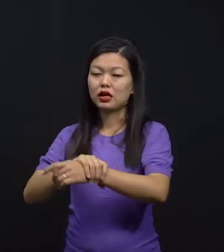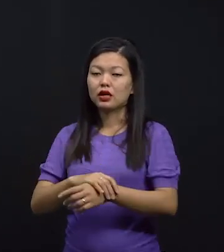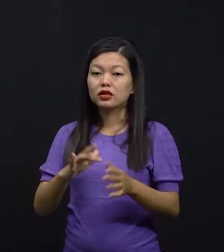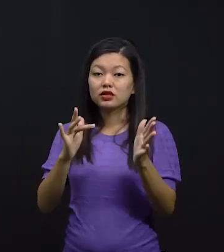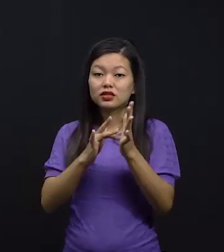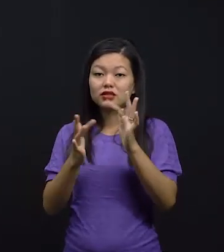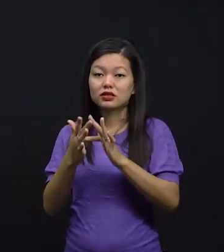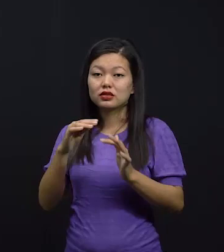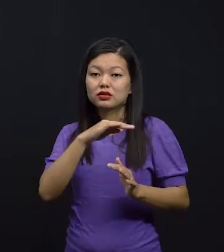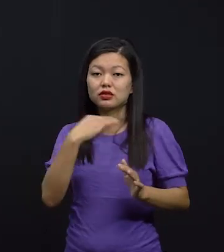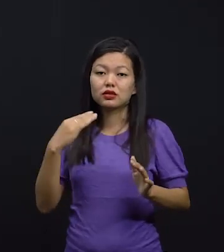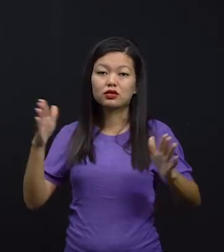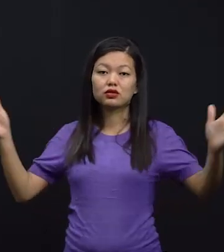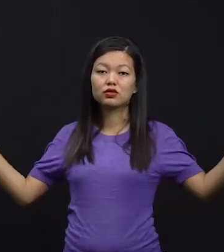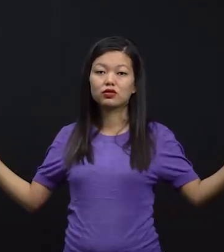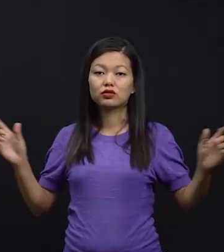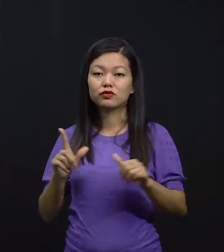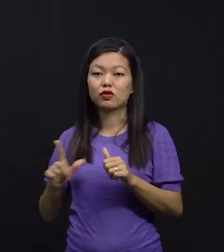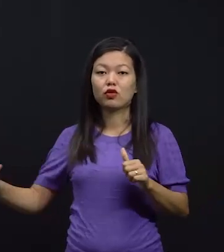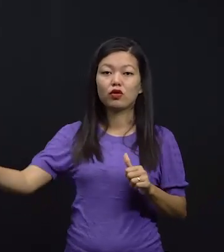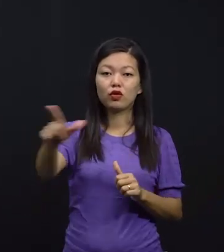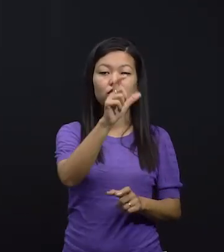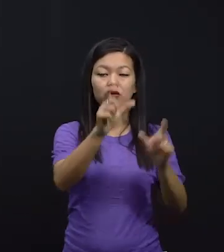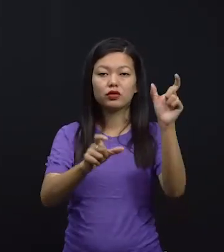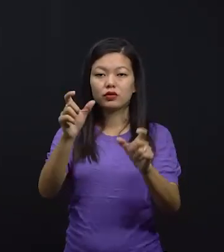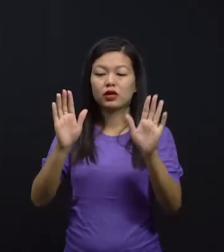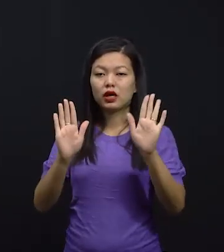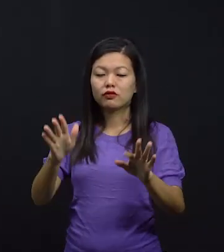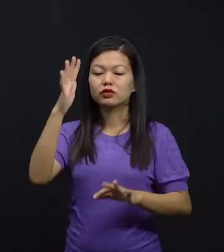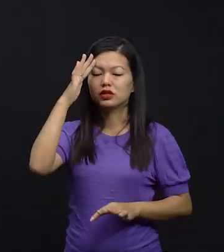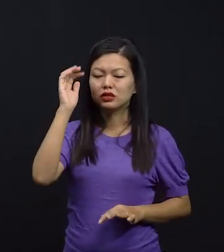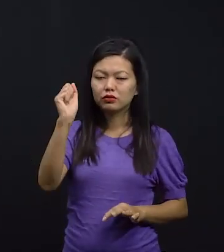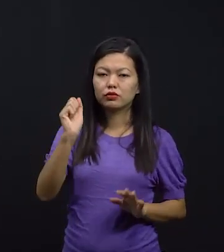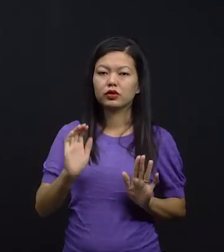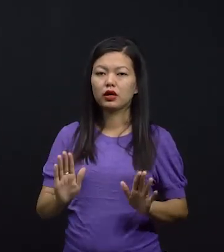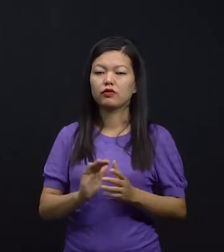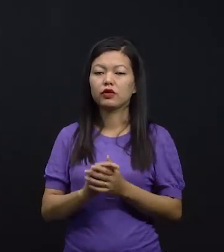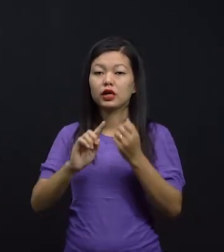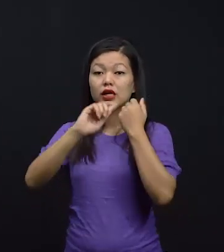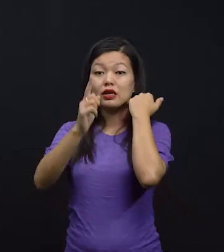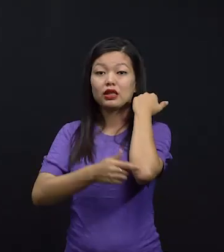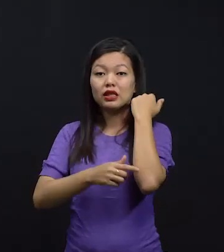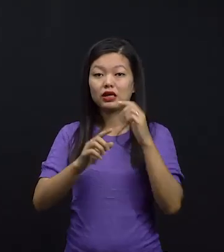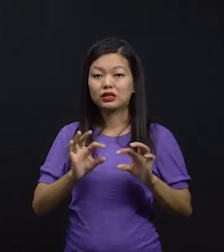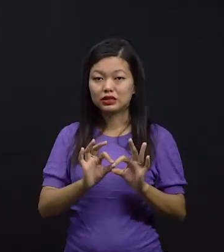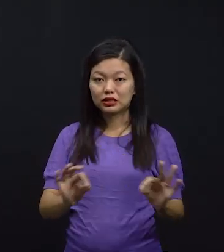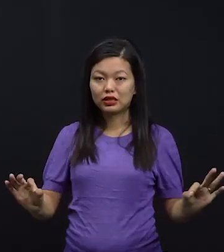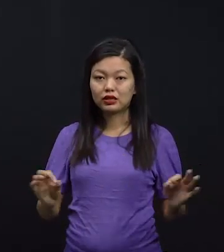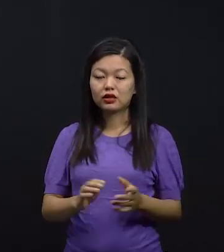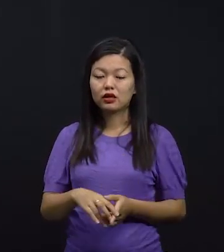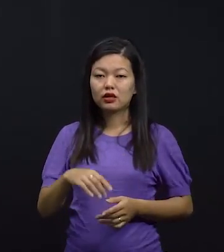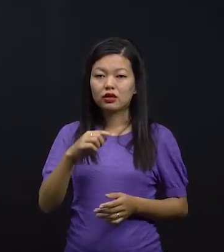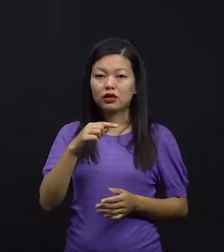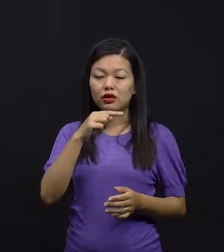has made for all of us. In the later part of the poem, we see in the last lines, the poet uses blood and